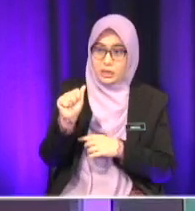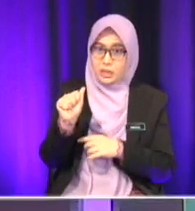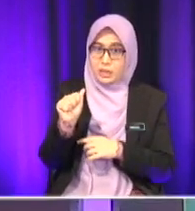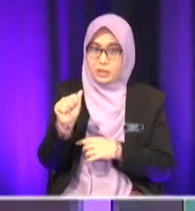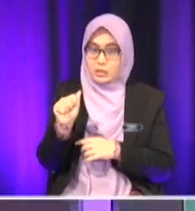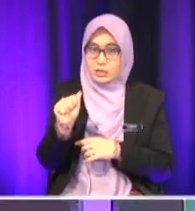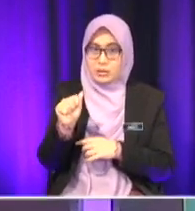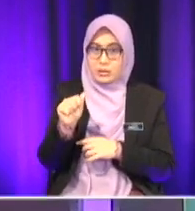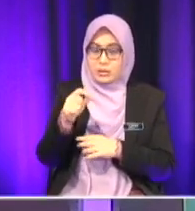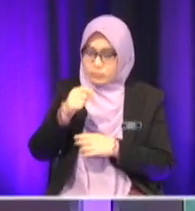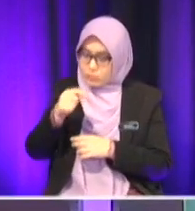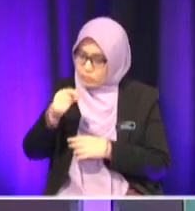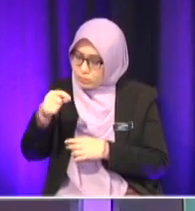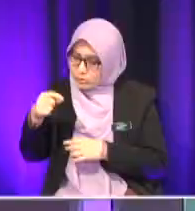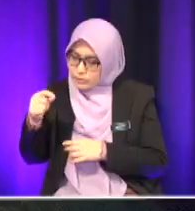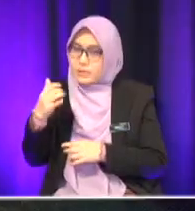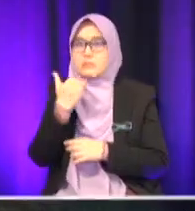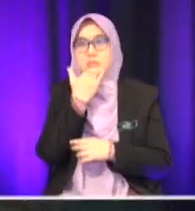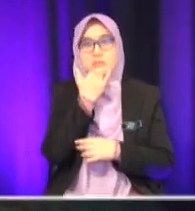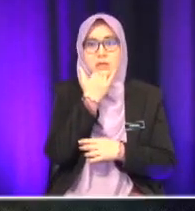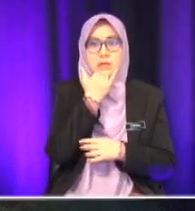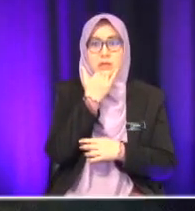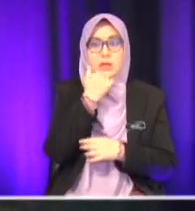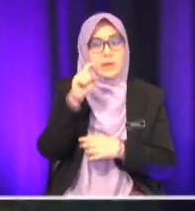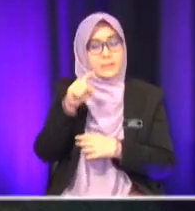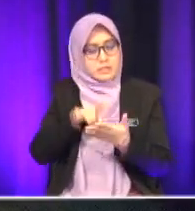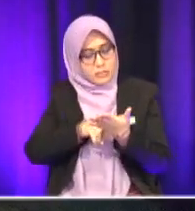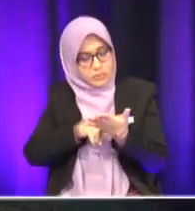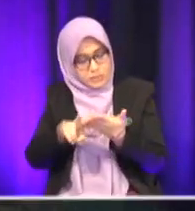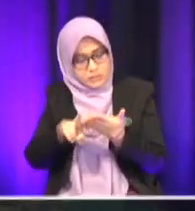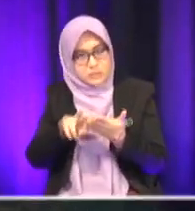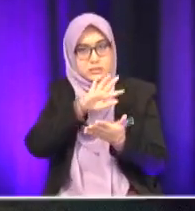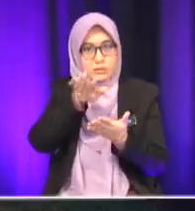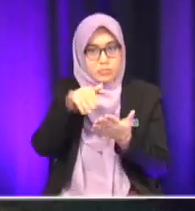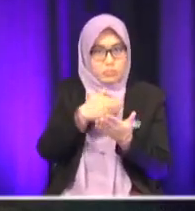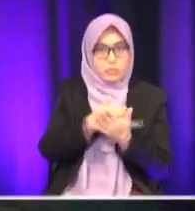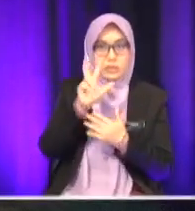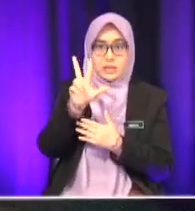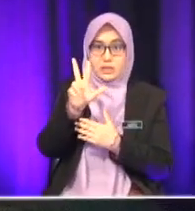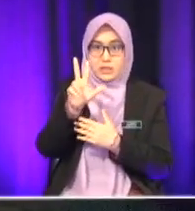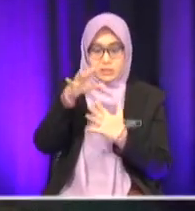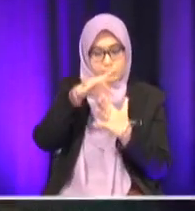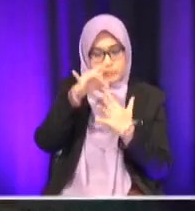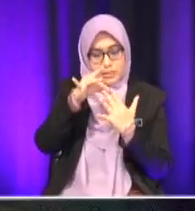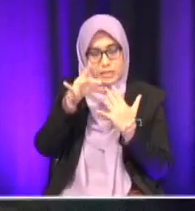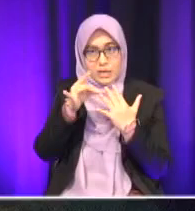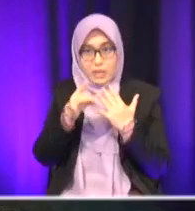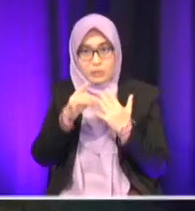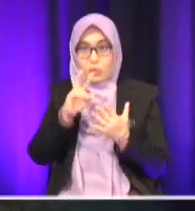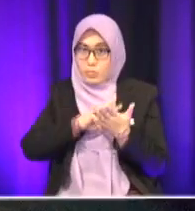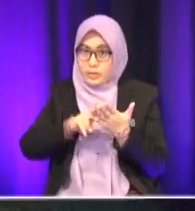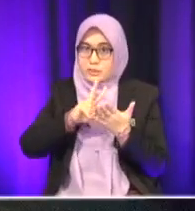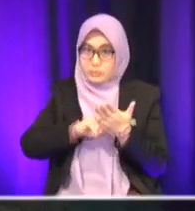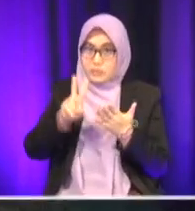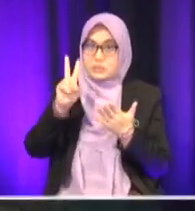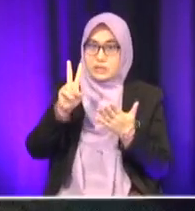blacken the answer in the answer sheet. A, no. Okay. Okay, so you have to look for you have to read the others. Just to make sure